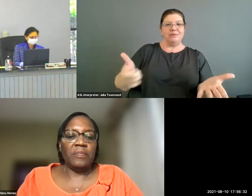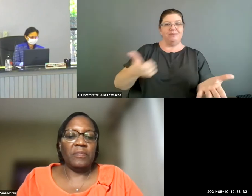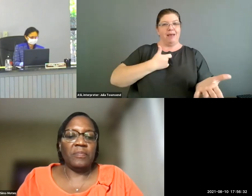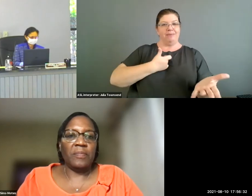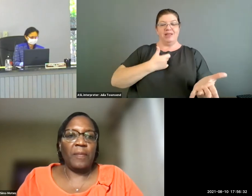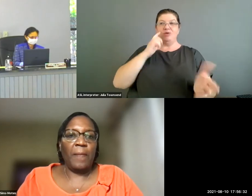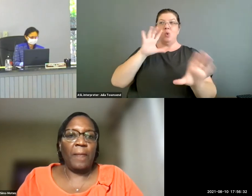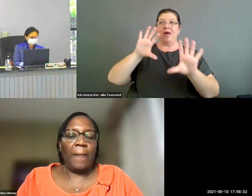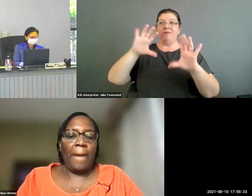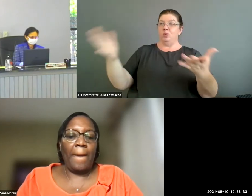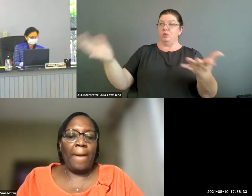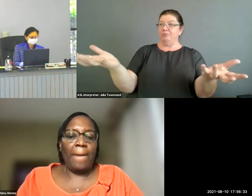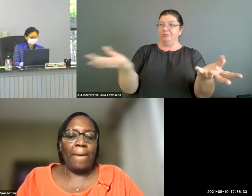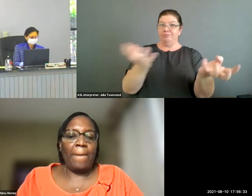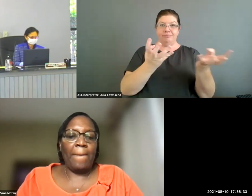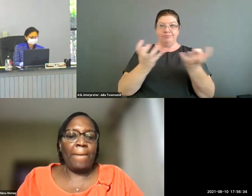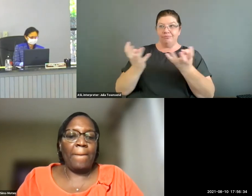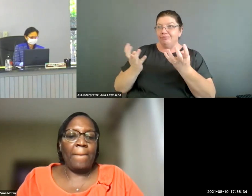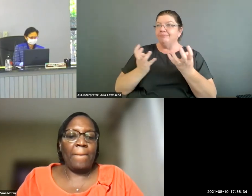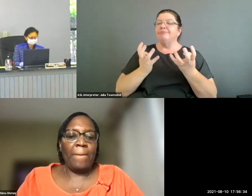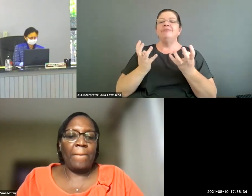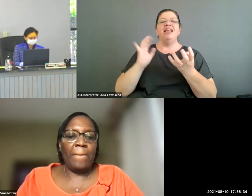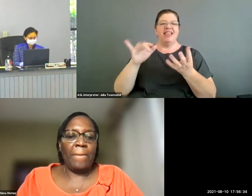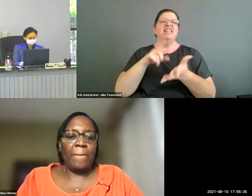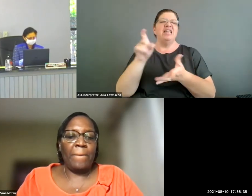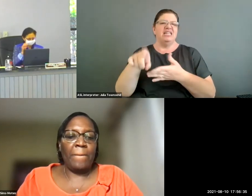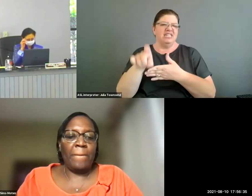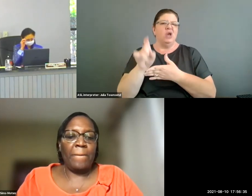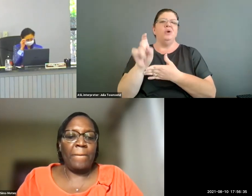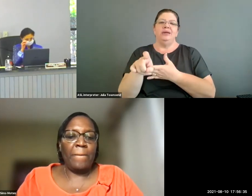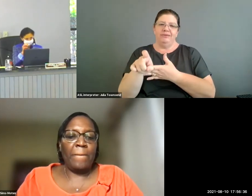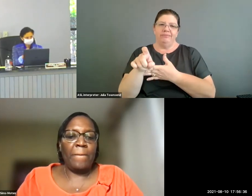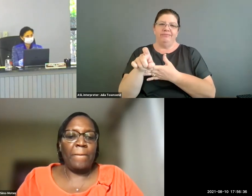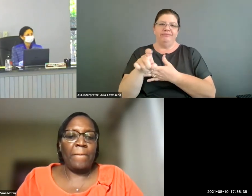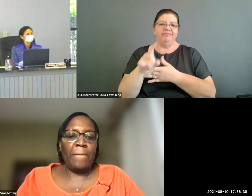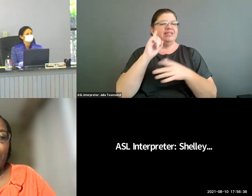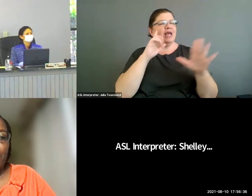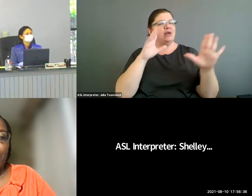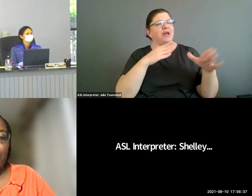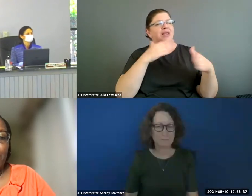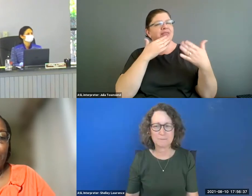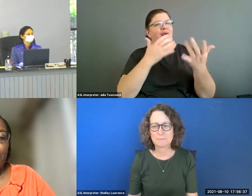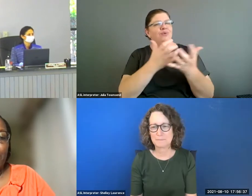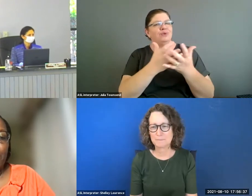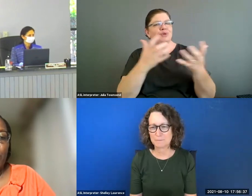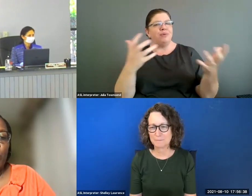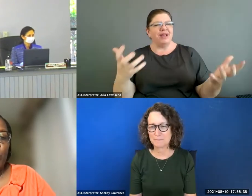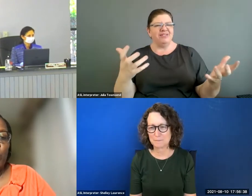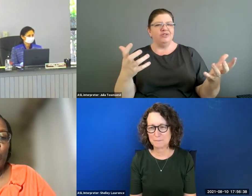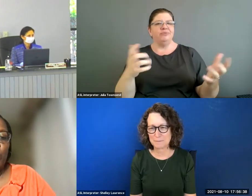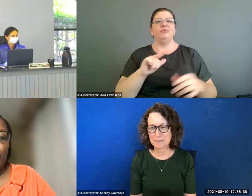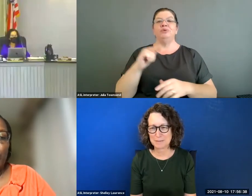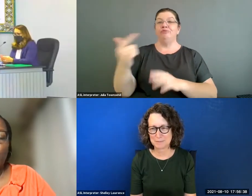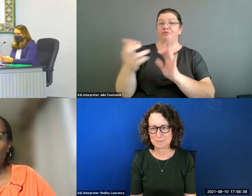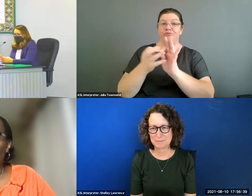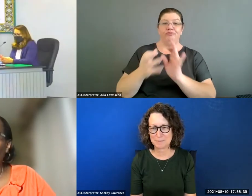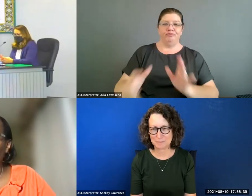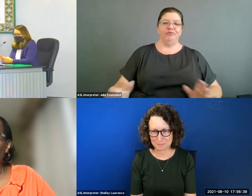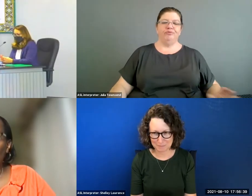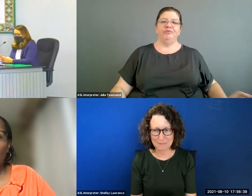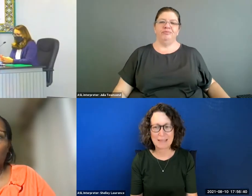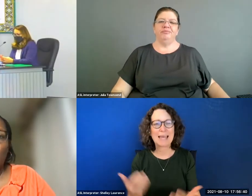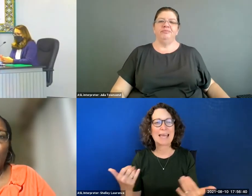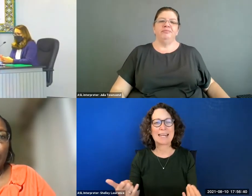is absolutely necessary. Sounds great. Thank you so much. So now we'll continue with board